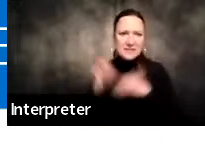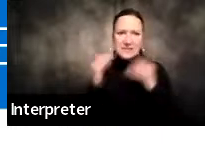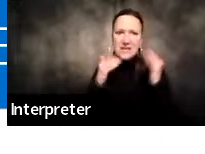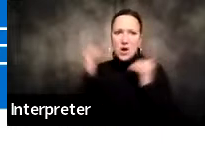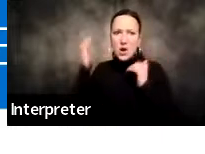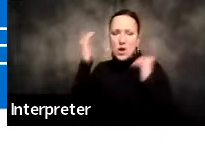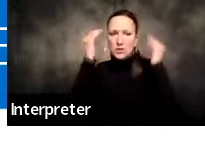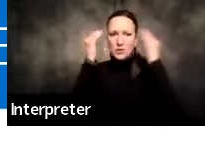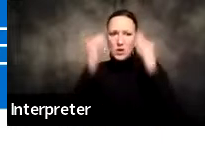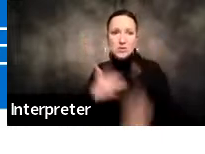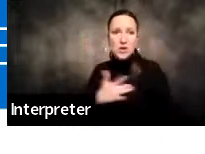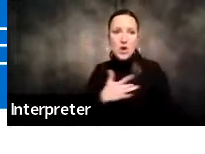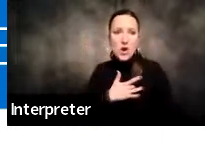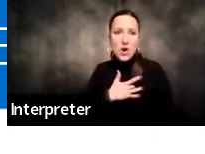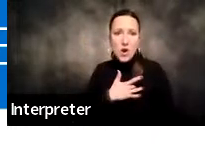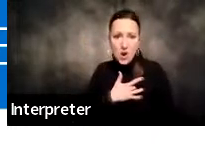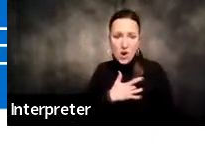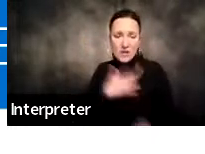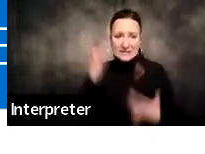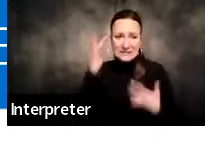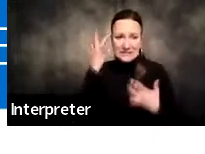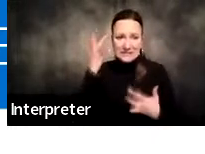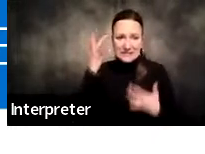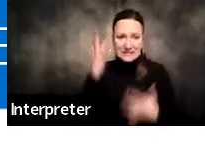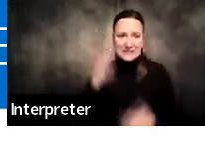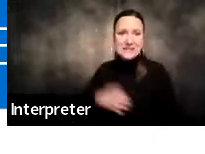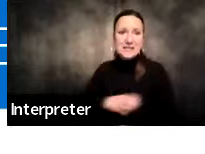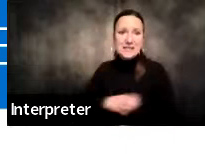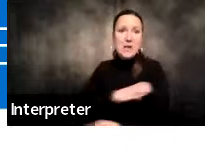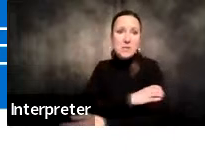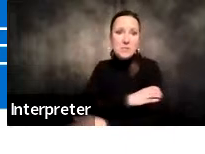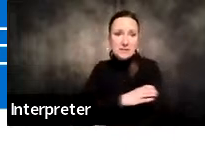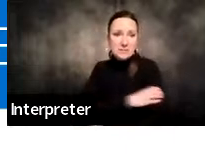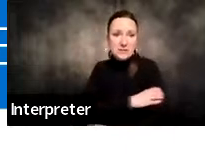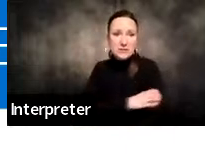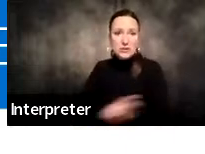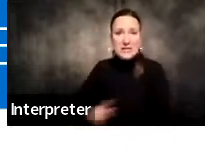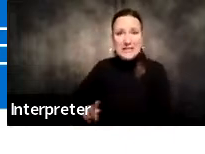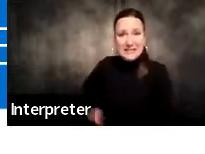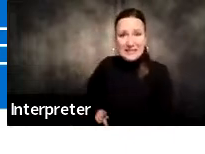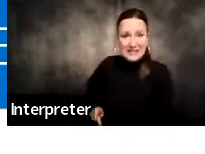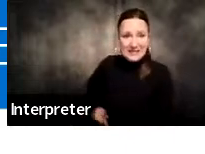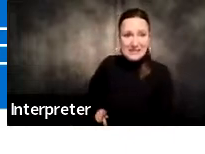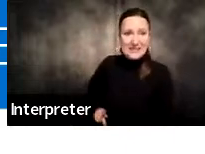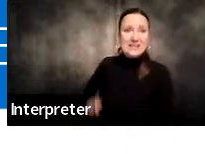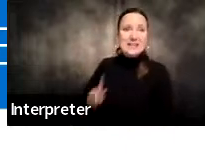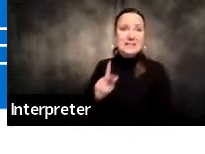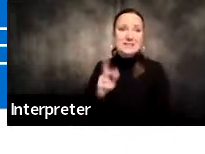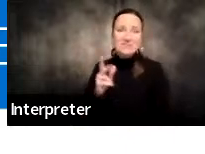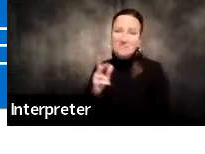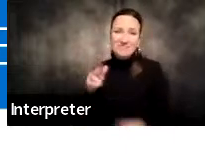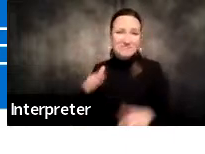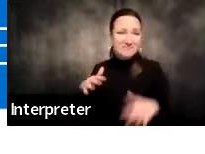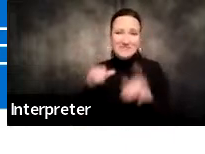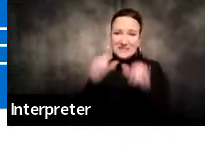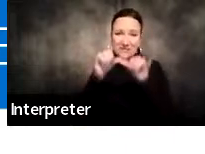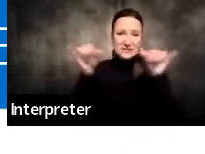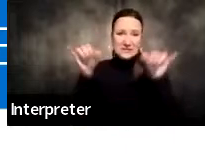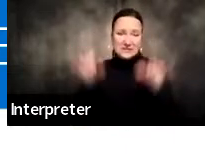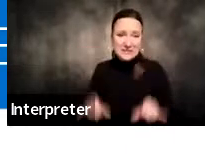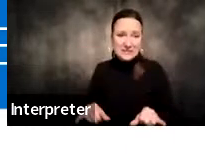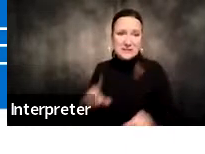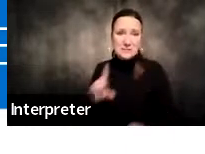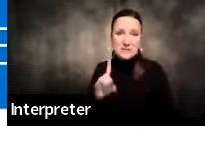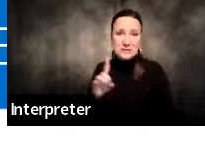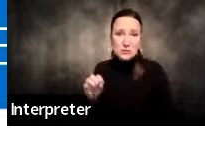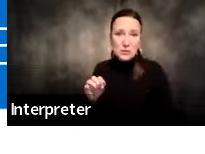risks of heart disease, high blood pressure, kidney or nervous system disorders. So it's definitely, the health